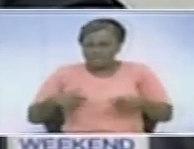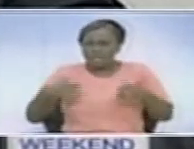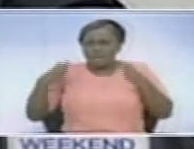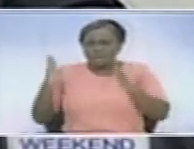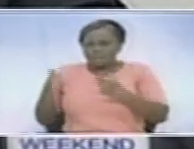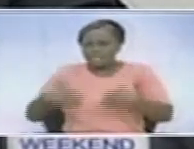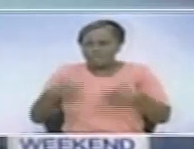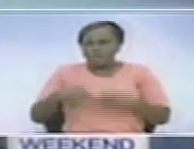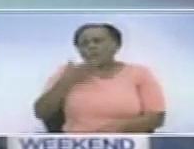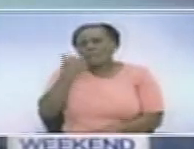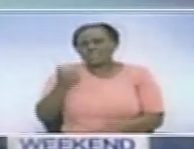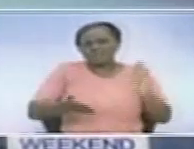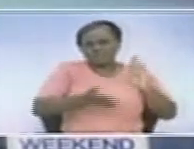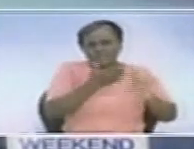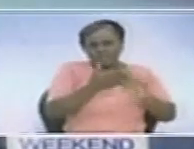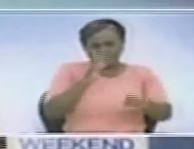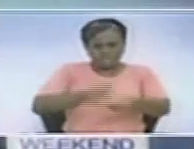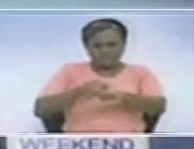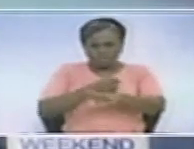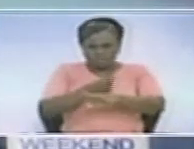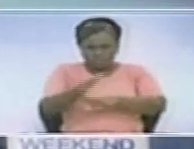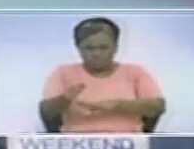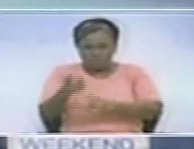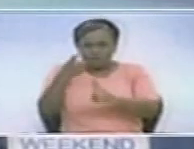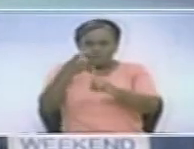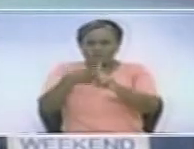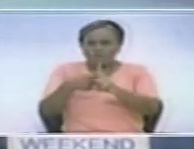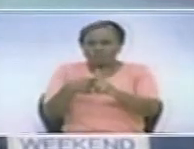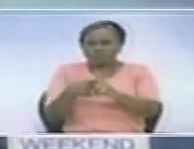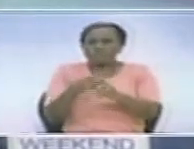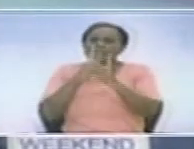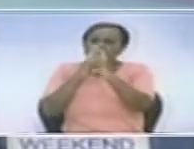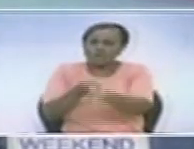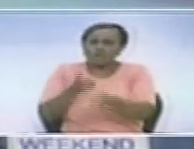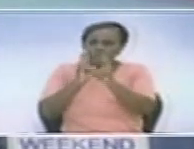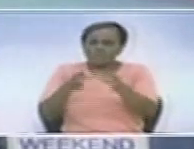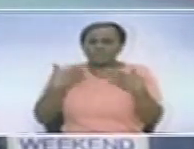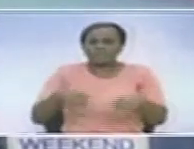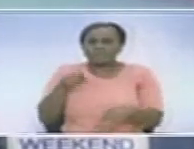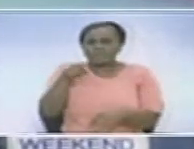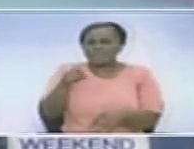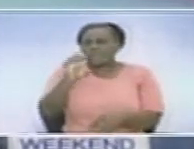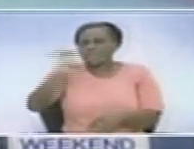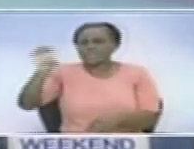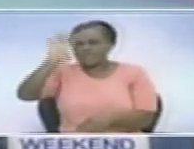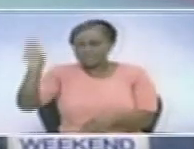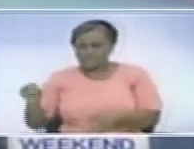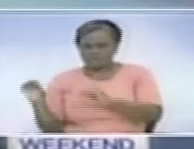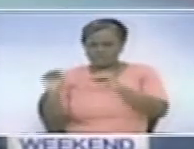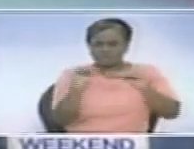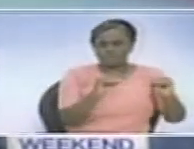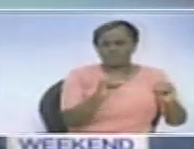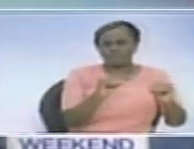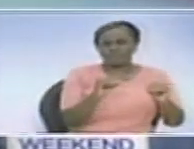just very quickly, because I know we're running out of time. This is coming on the backdrop of reports we're seeing in the papers. USAID East Africa is moving from here, closing shop, going to